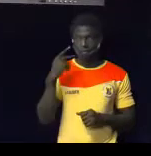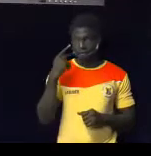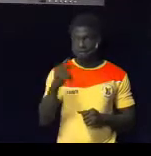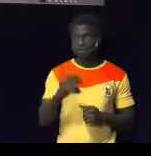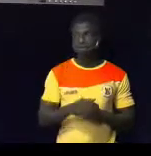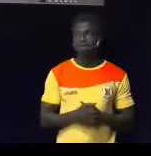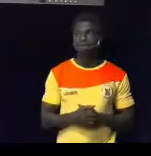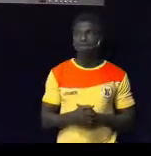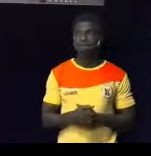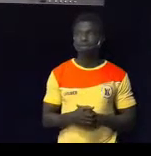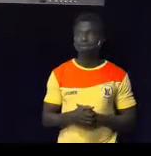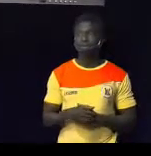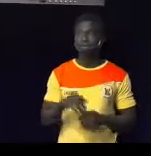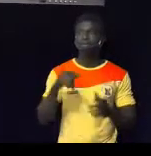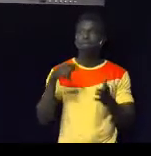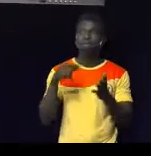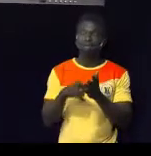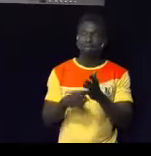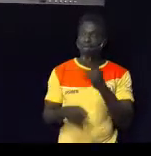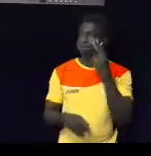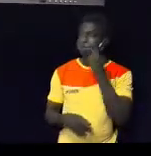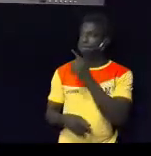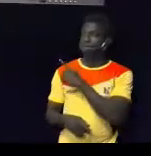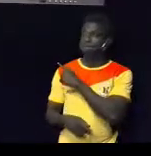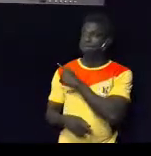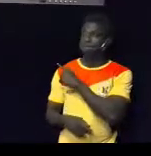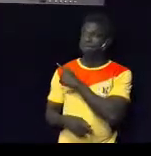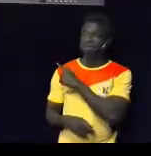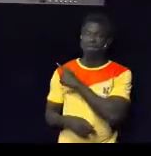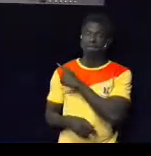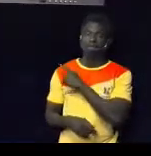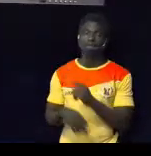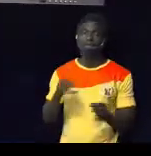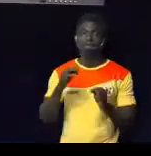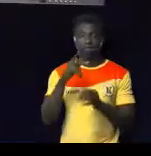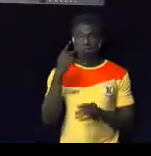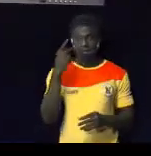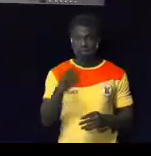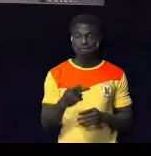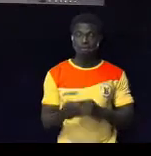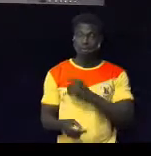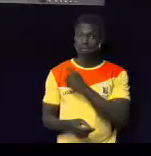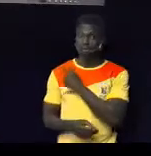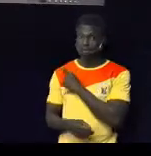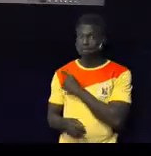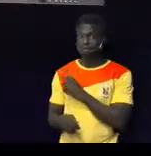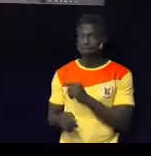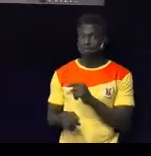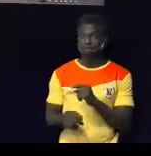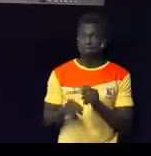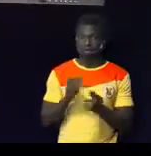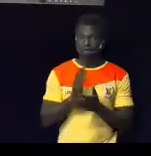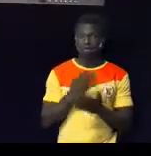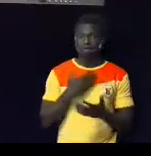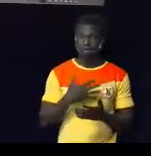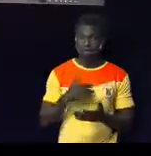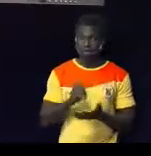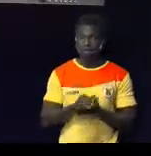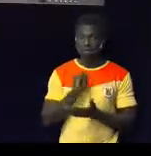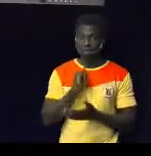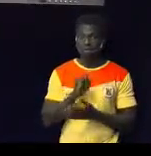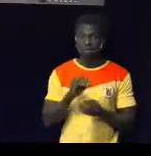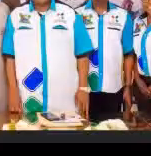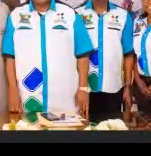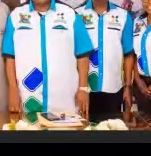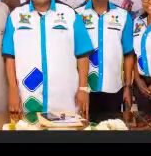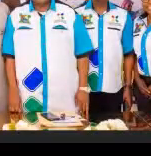can even see, from this picture to, I don't know if you see what I'm seeing. Can you see somebody there that